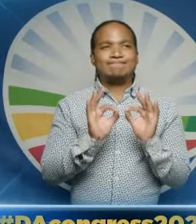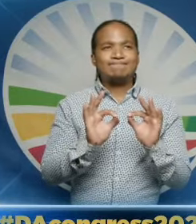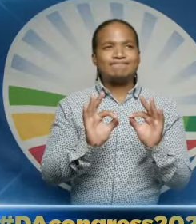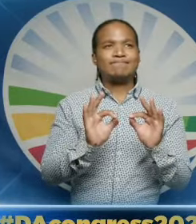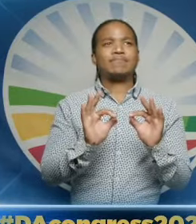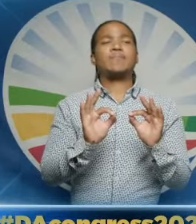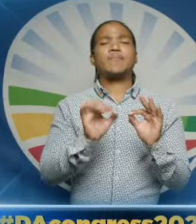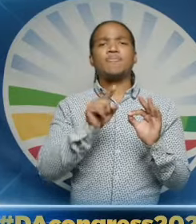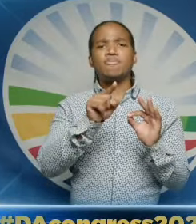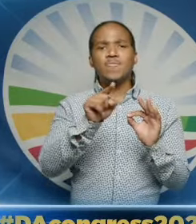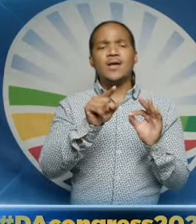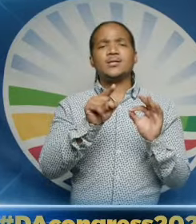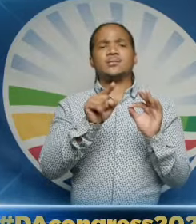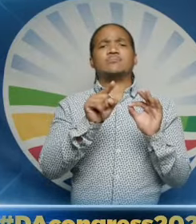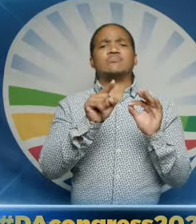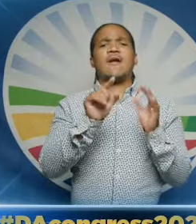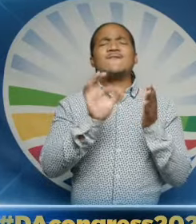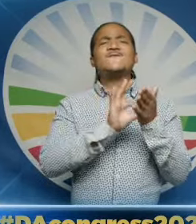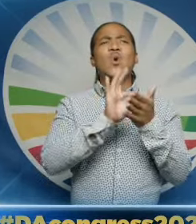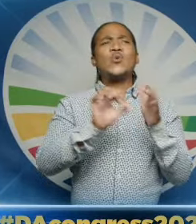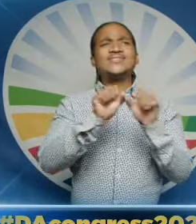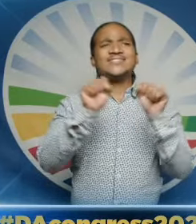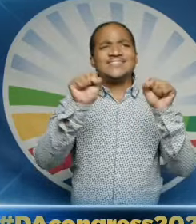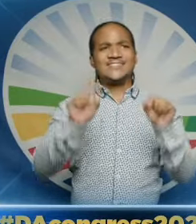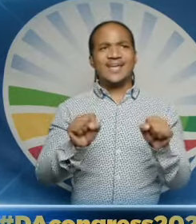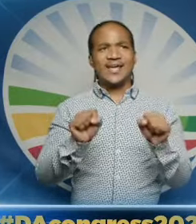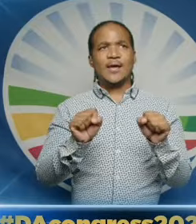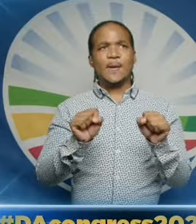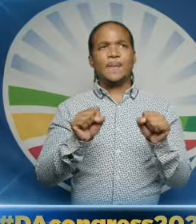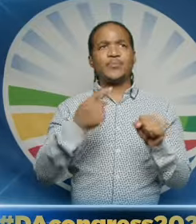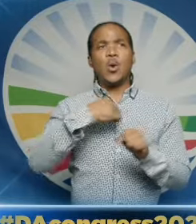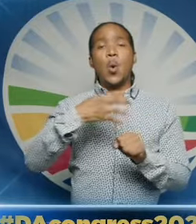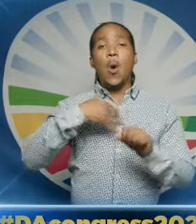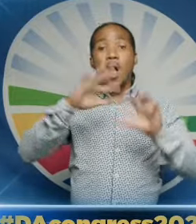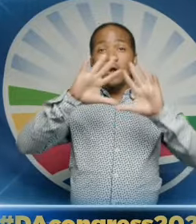the OpaVote system and how effectively, once it's